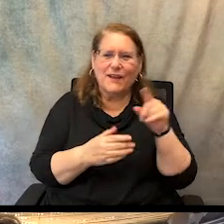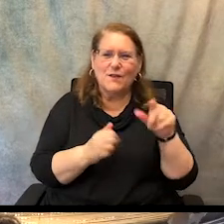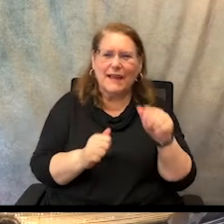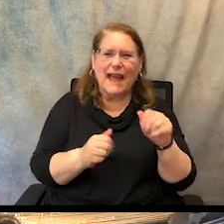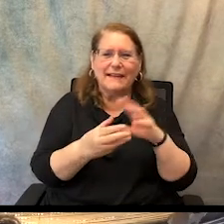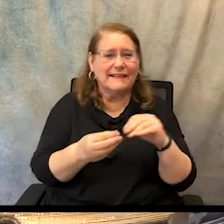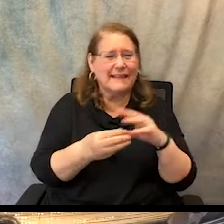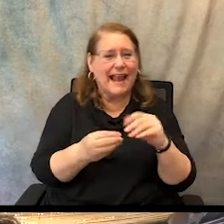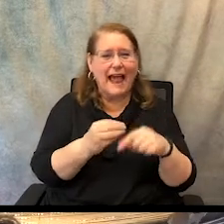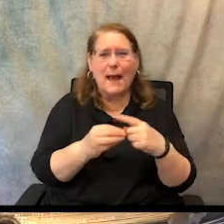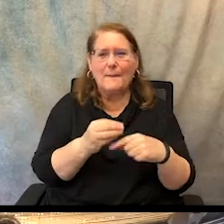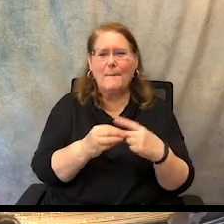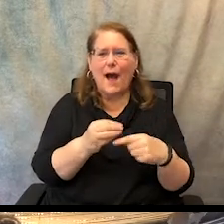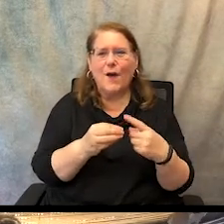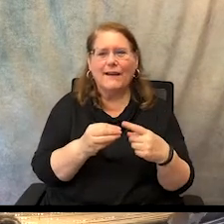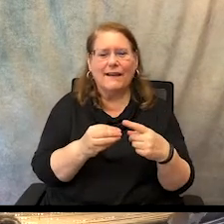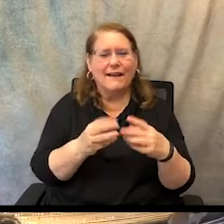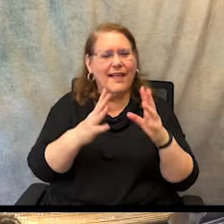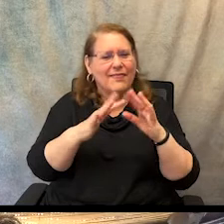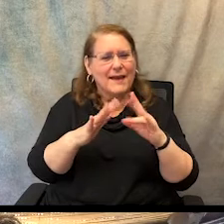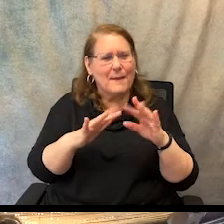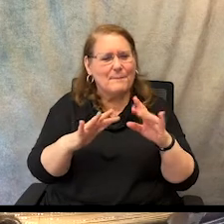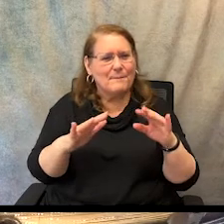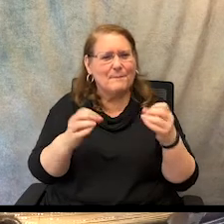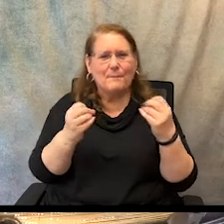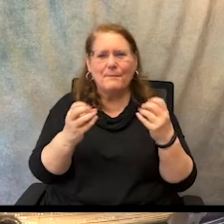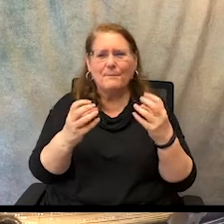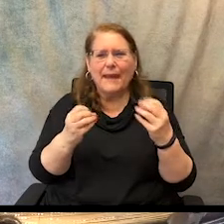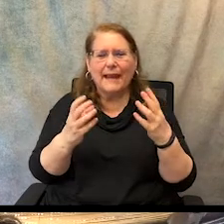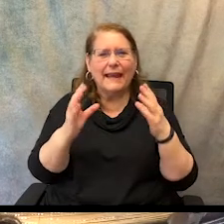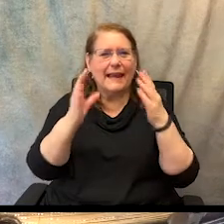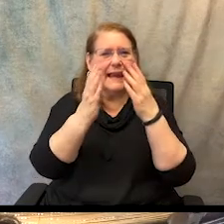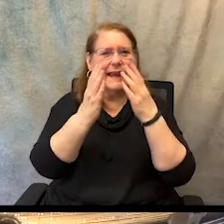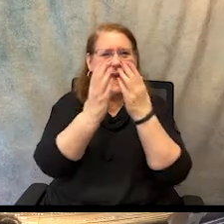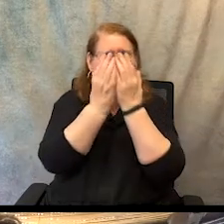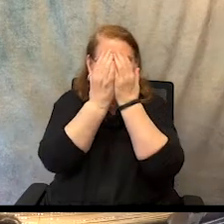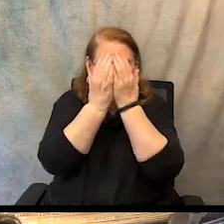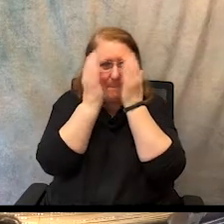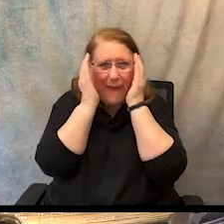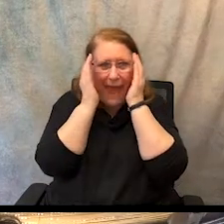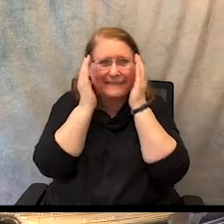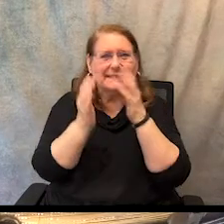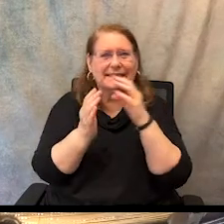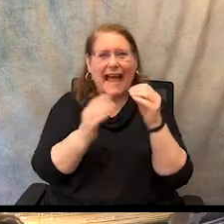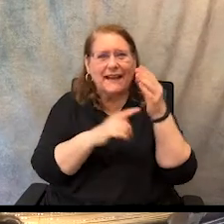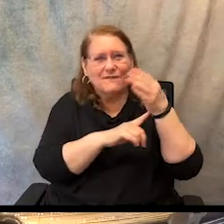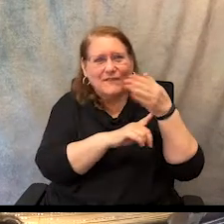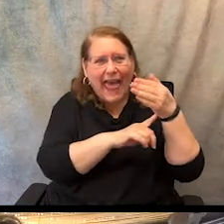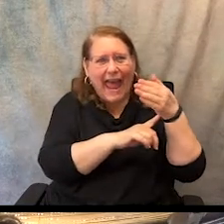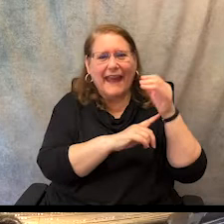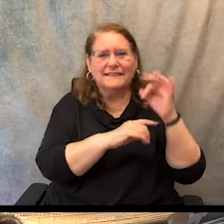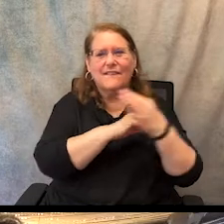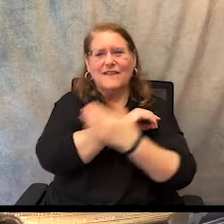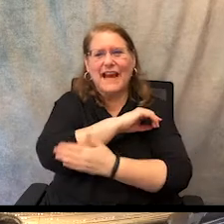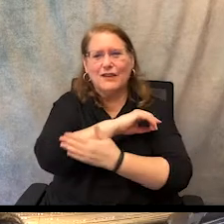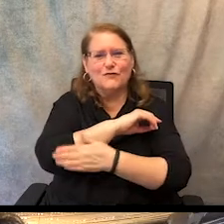that maybe you can tell us a bit about of the many maps and flags of the countries that were in the film.